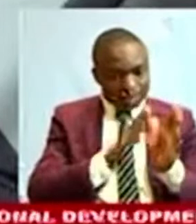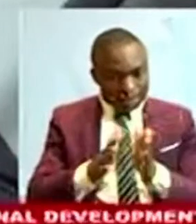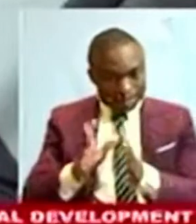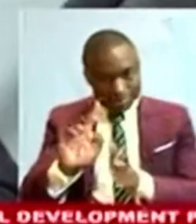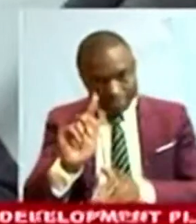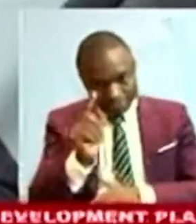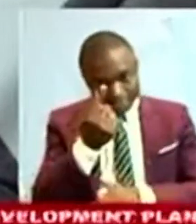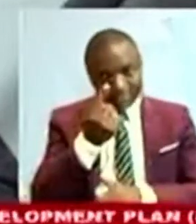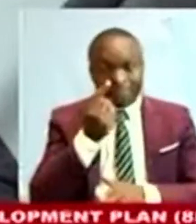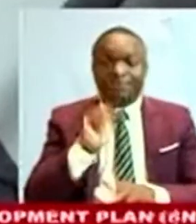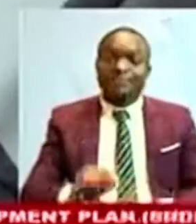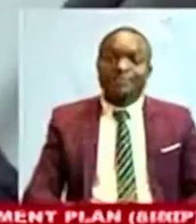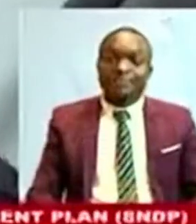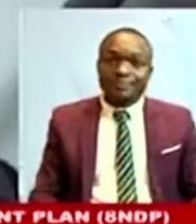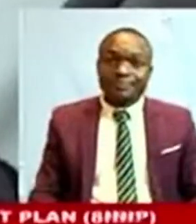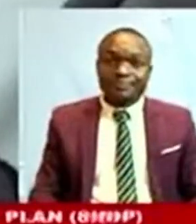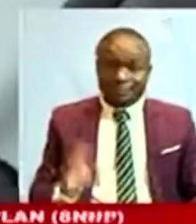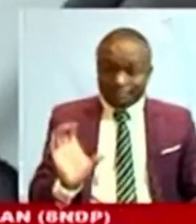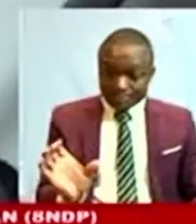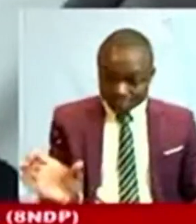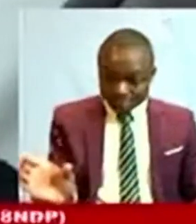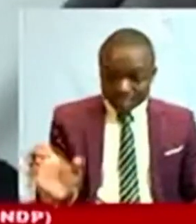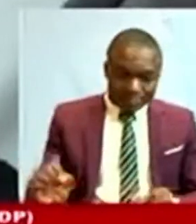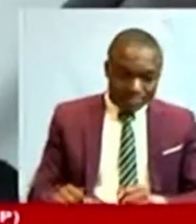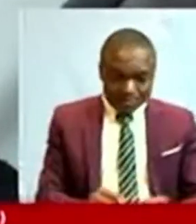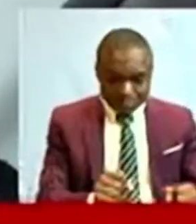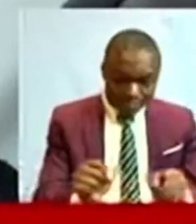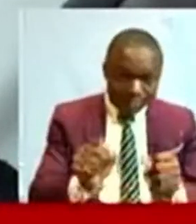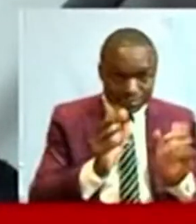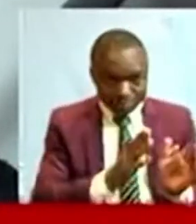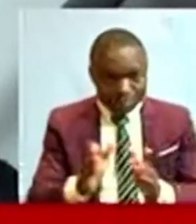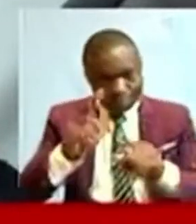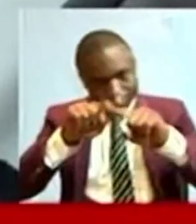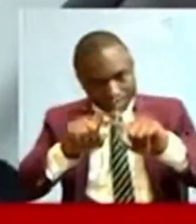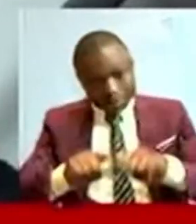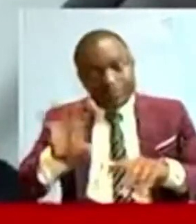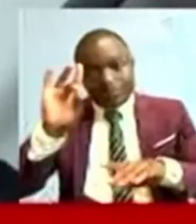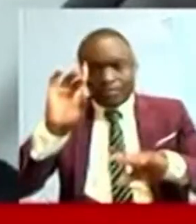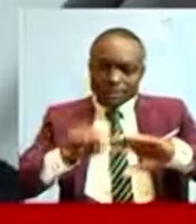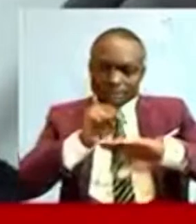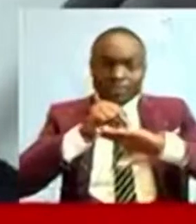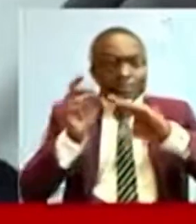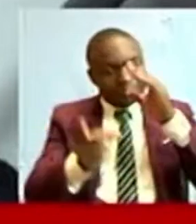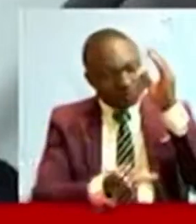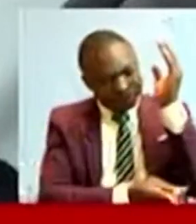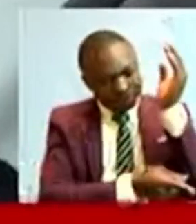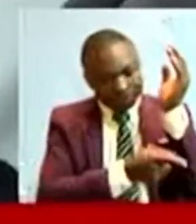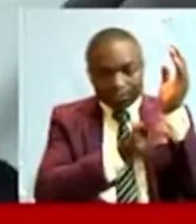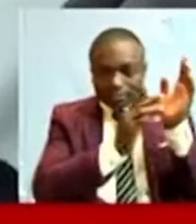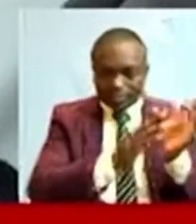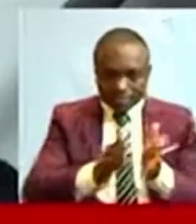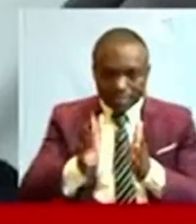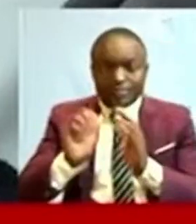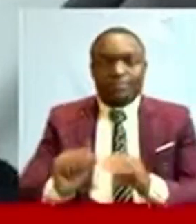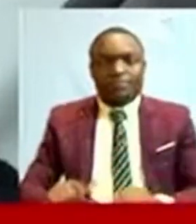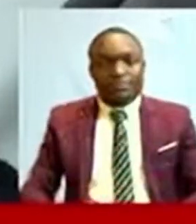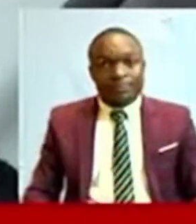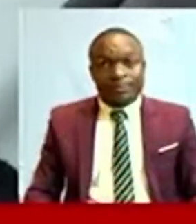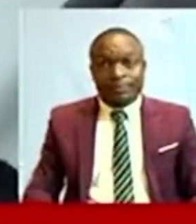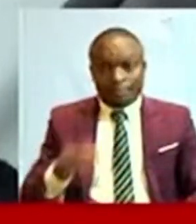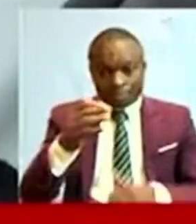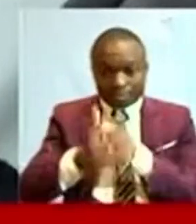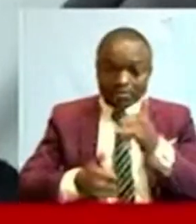foremost, our sector strategic plan is actually anchored on the 8th National Development Plan. And our annual